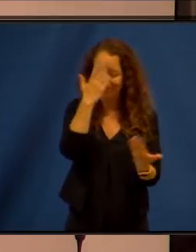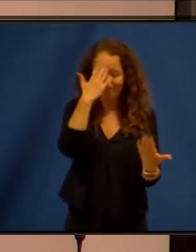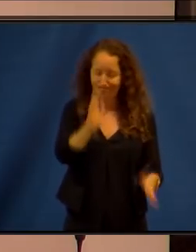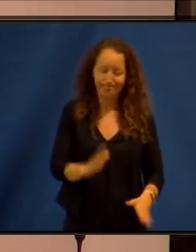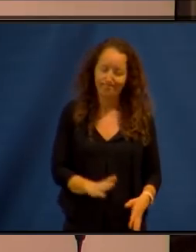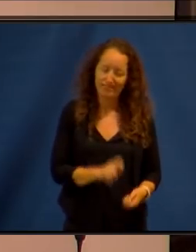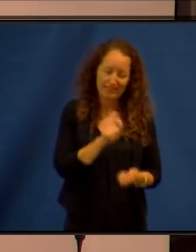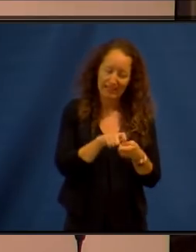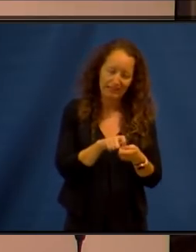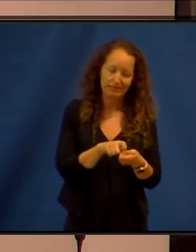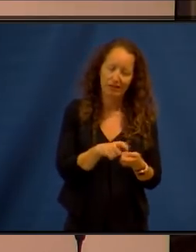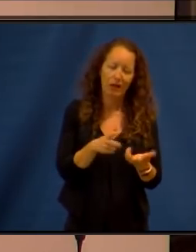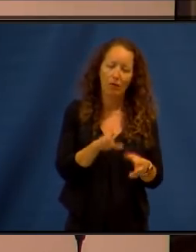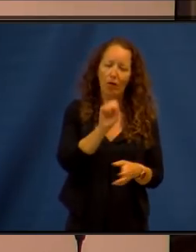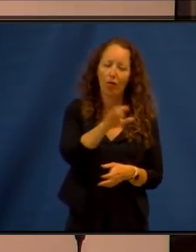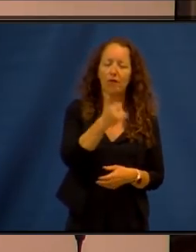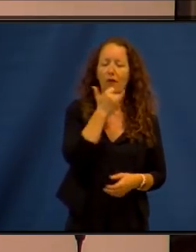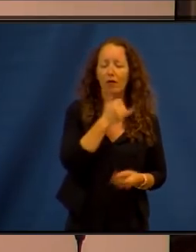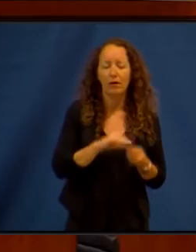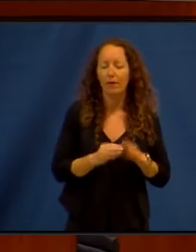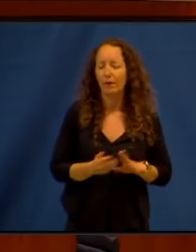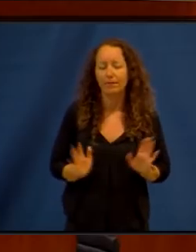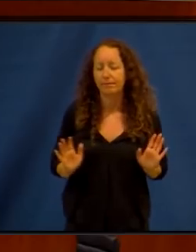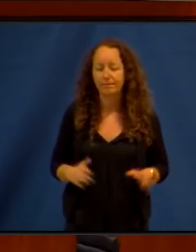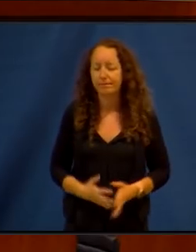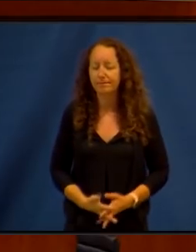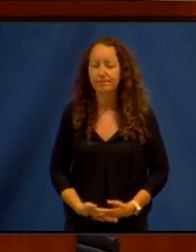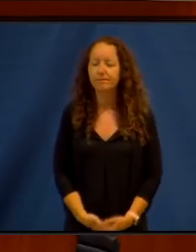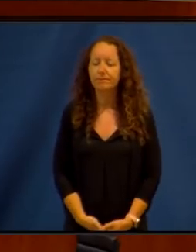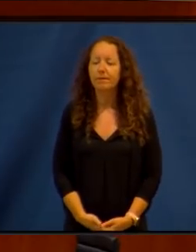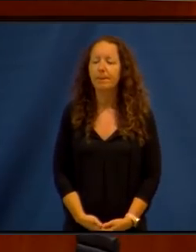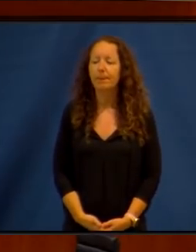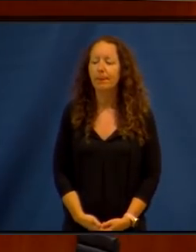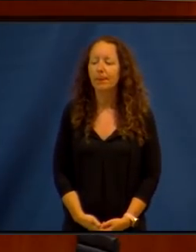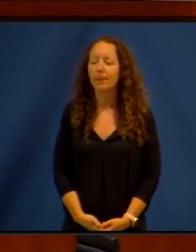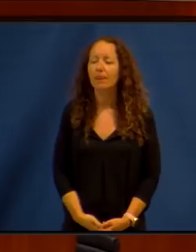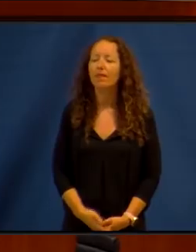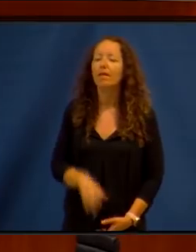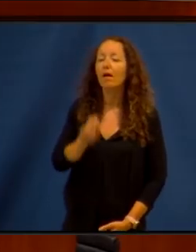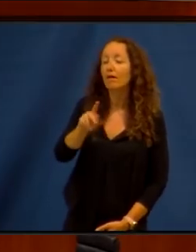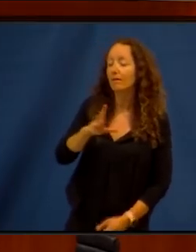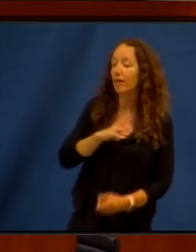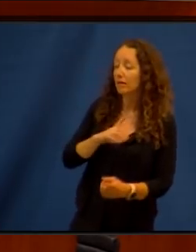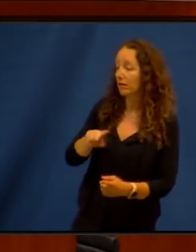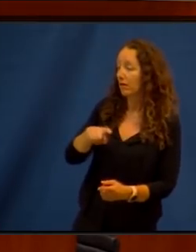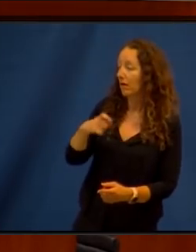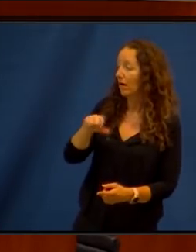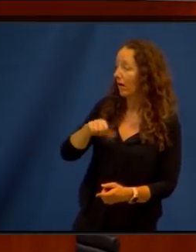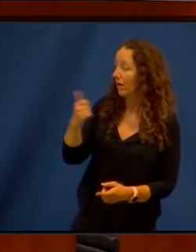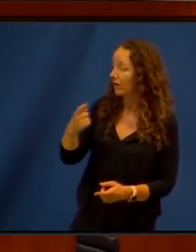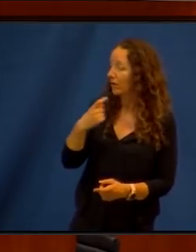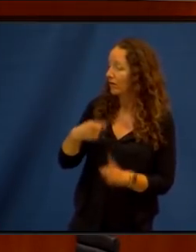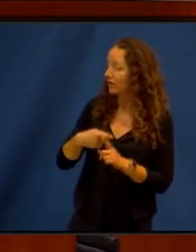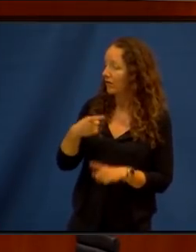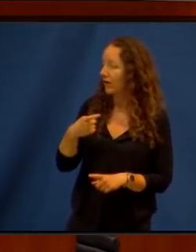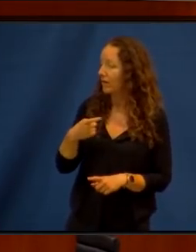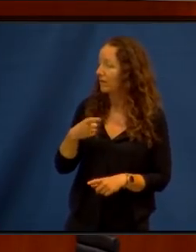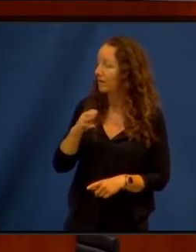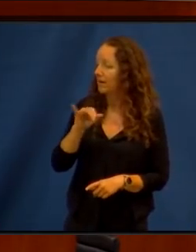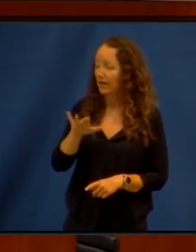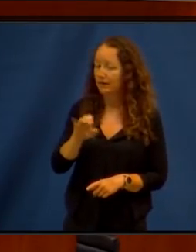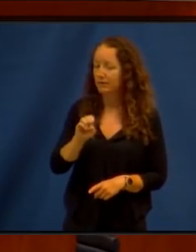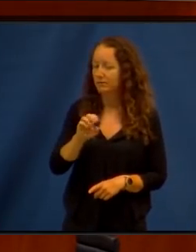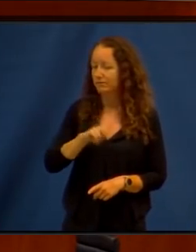you incorrect information. Okay, no worries. And we also have another question from reporter Michael Zog in just a second.